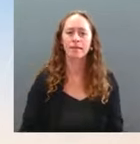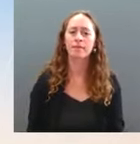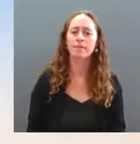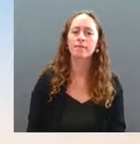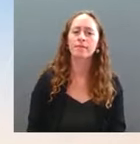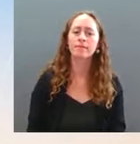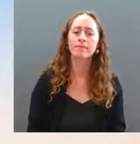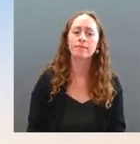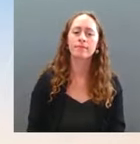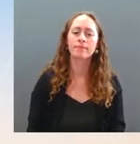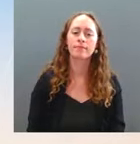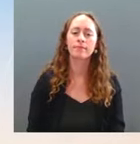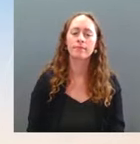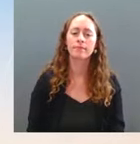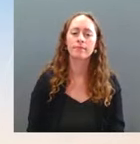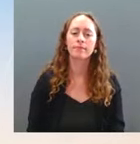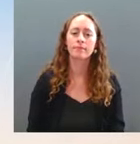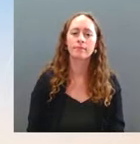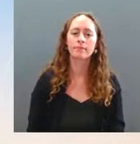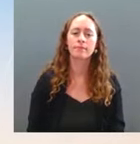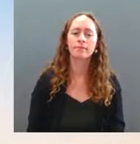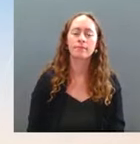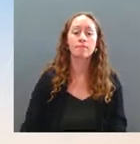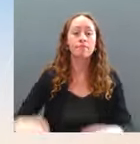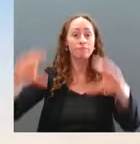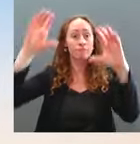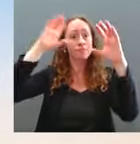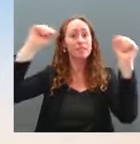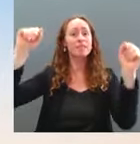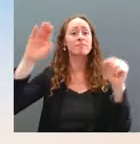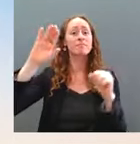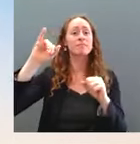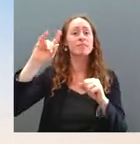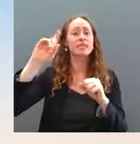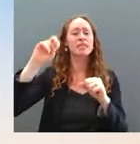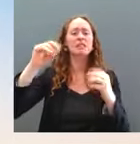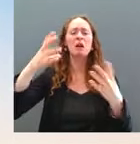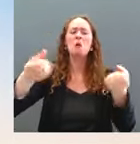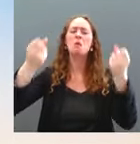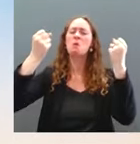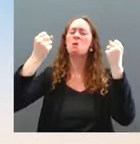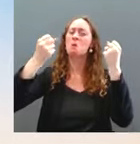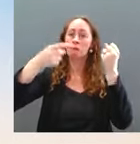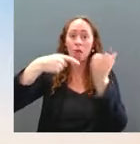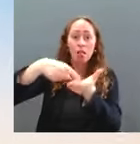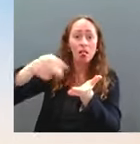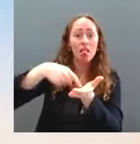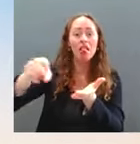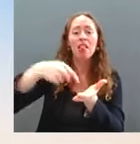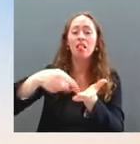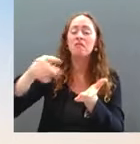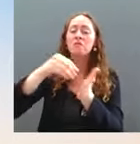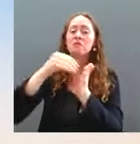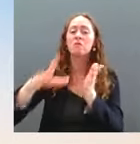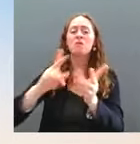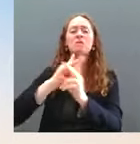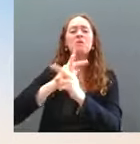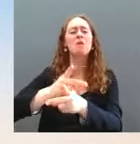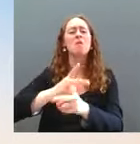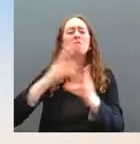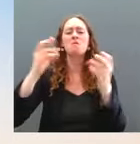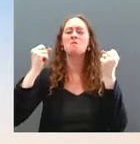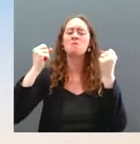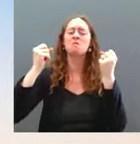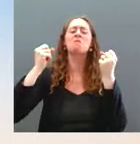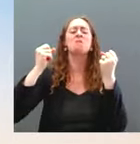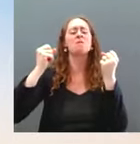will provide continued lifeline as we recover and rebuild from the pandemic. You said today you want to stop the spread of COVID. So my question is, if we're still recovering